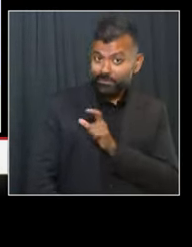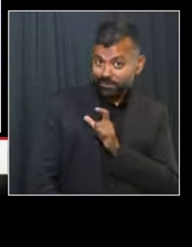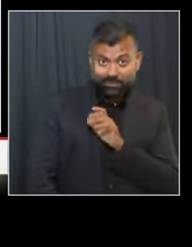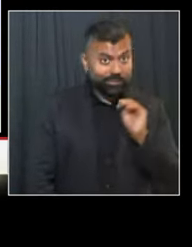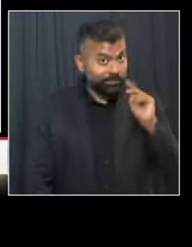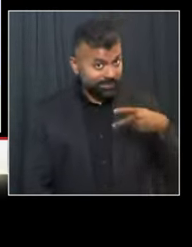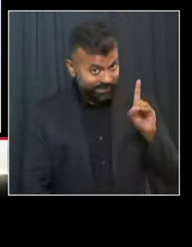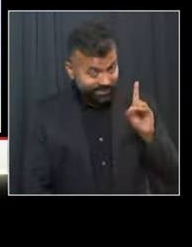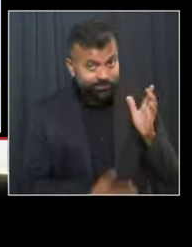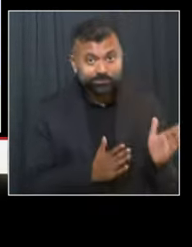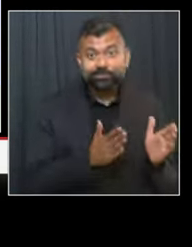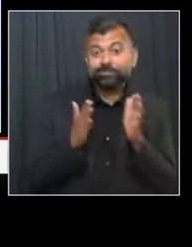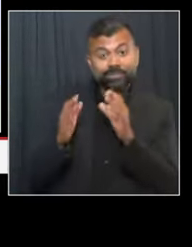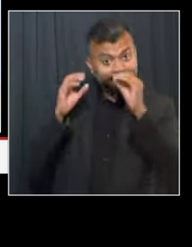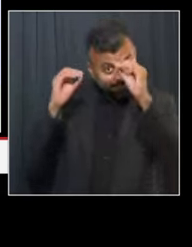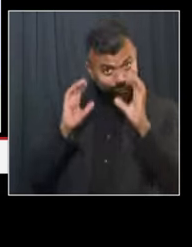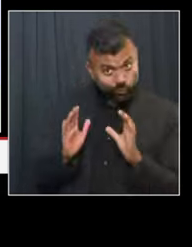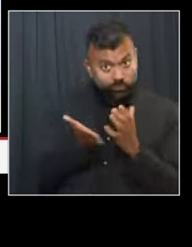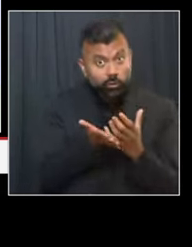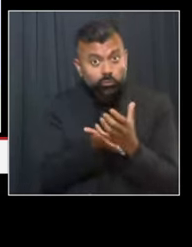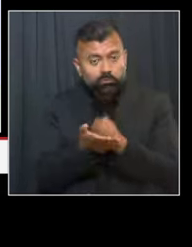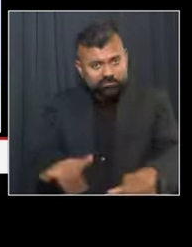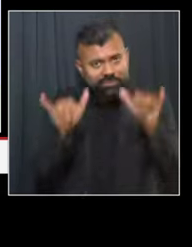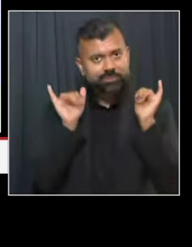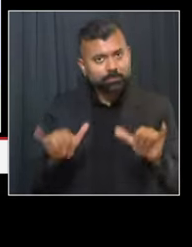budget, and